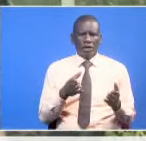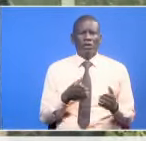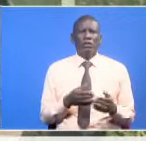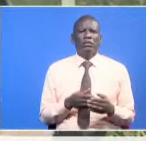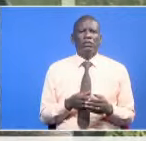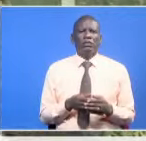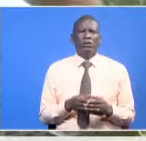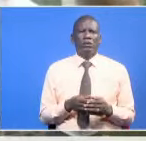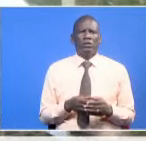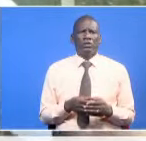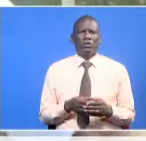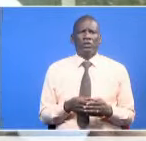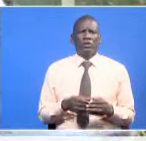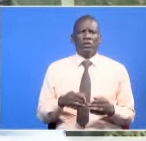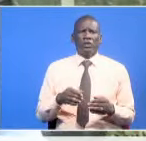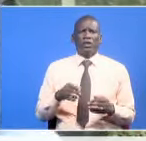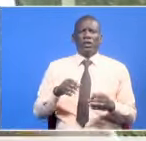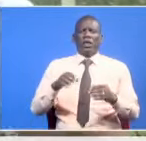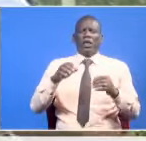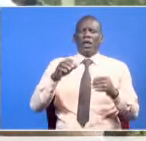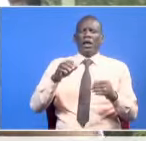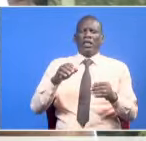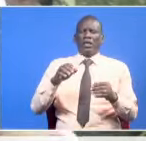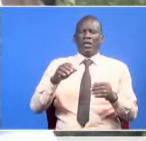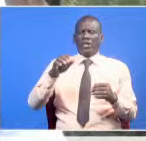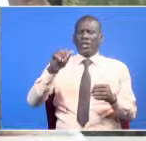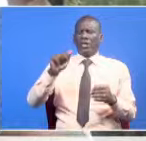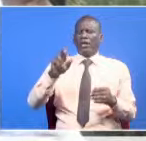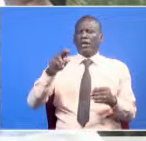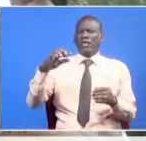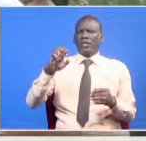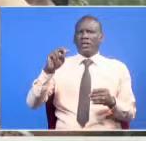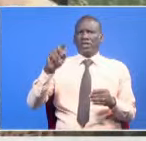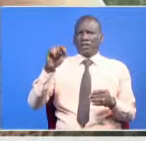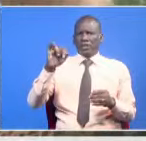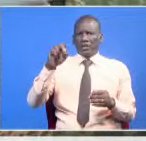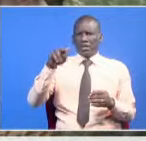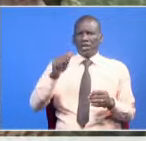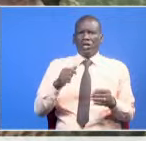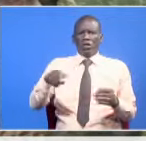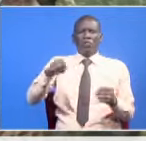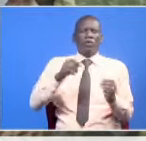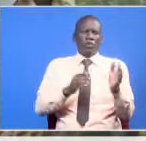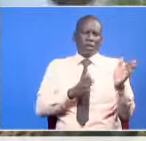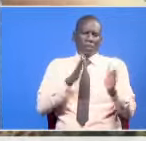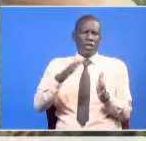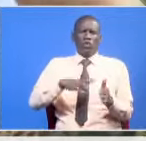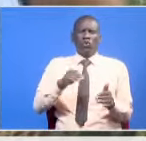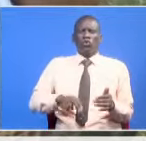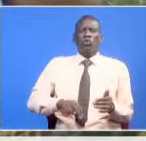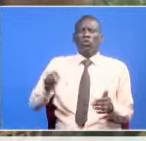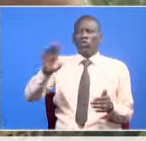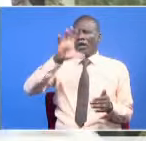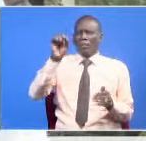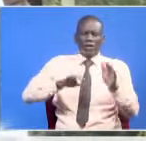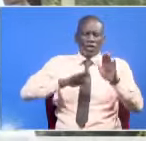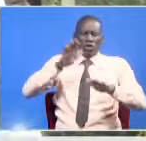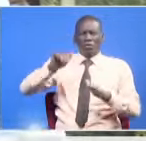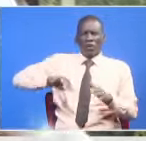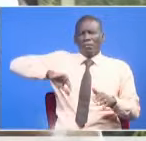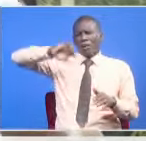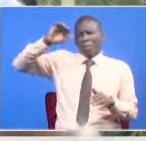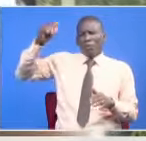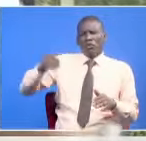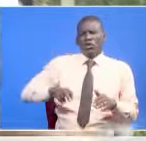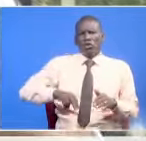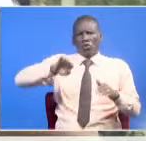Aconcagua in Argentina. Tulikuwa tunapanga kwenda Denali in North America, the highest.